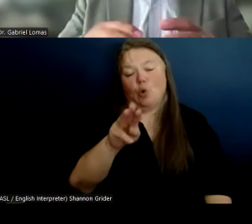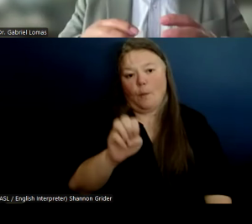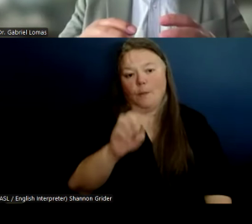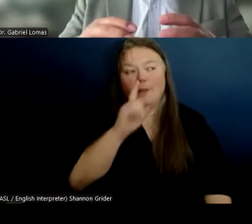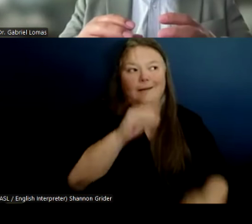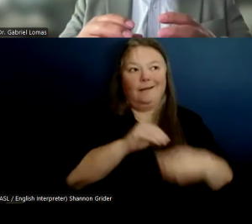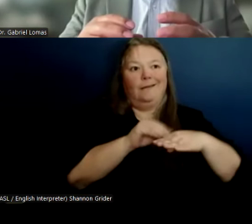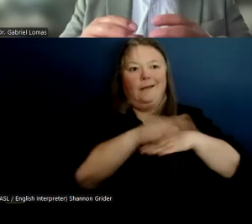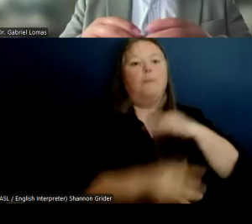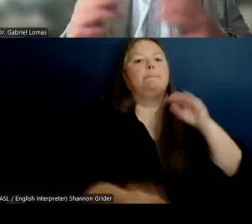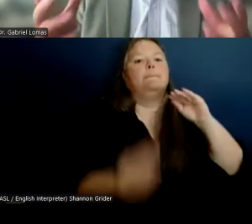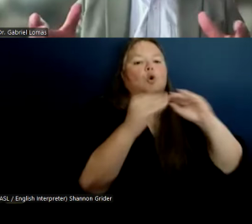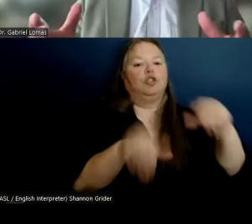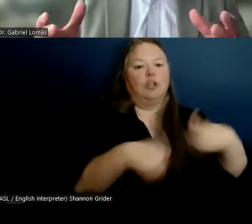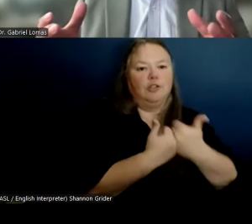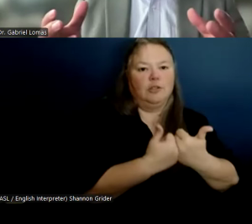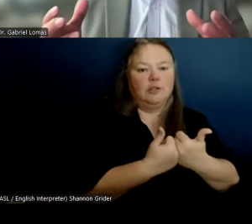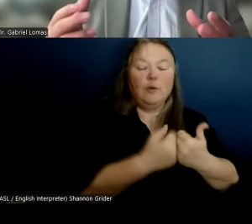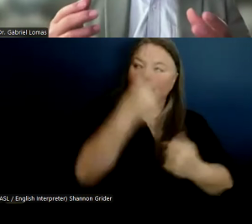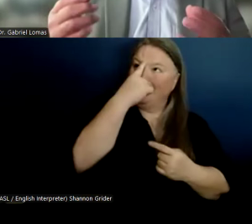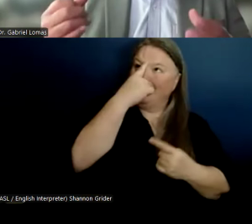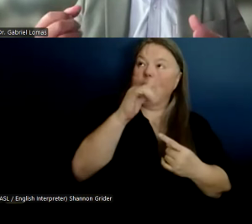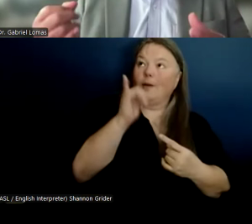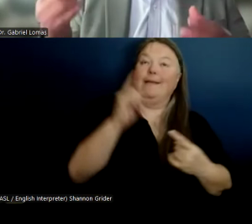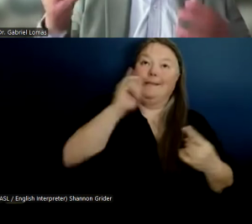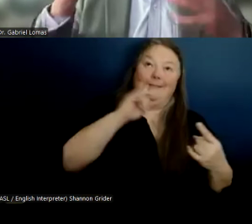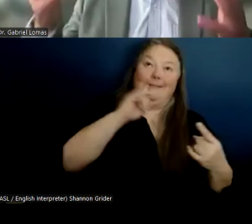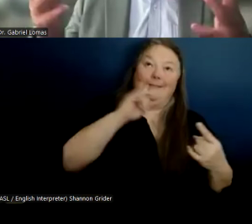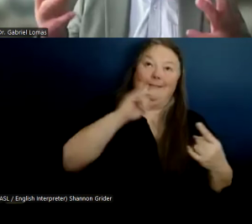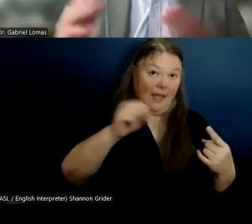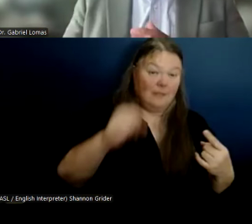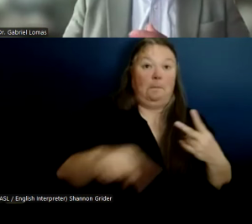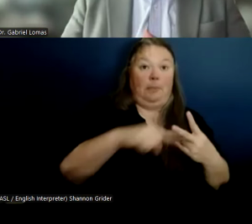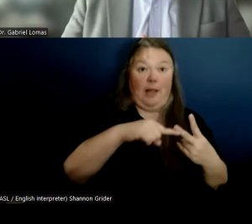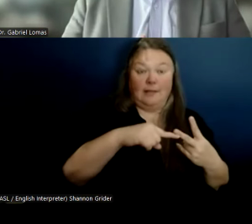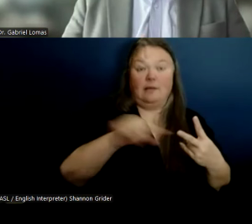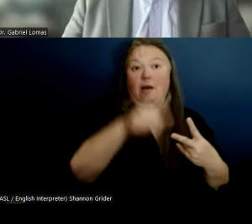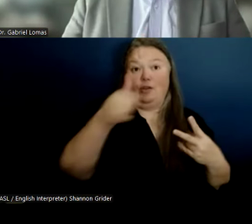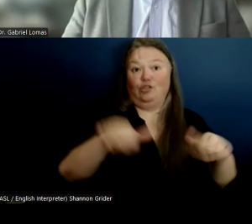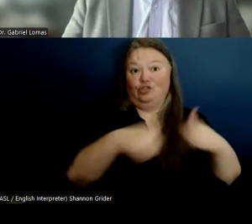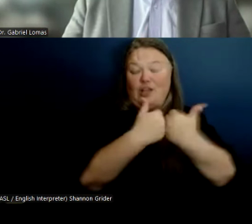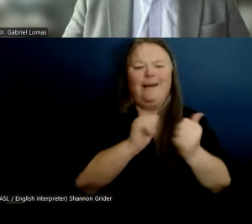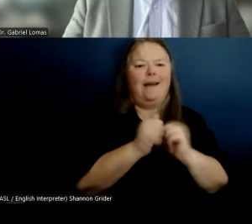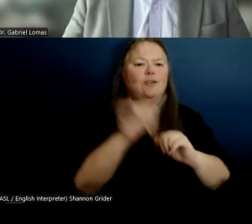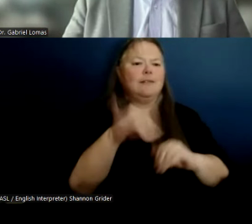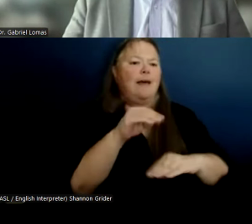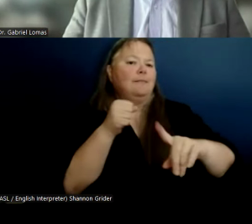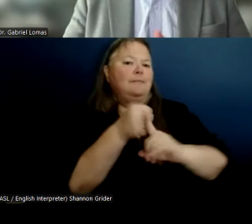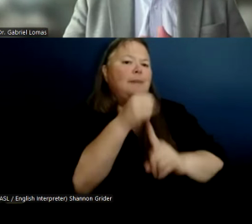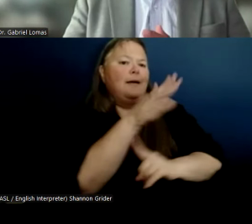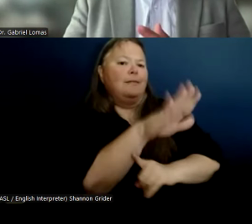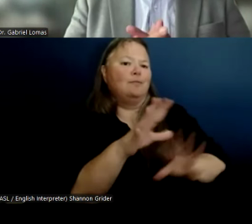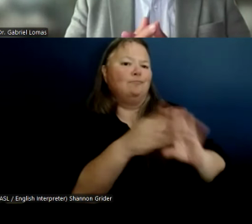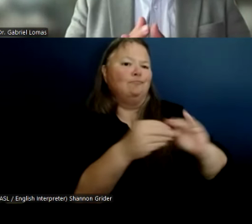does that affect their ability to function in the legal system? How does that affect their understanding of laws? So that's a big piece, in my